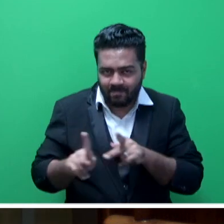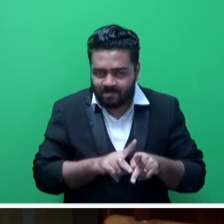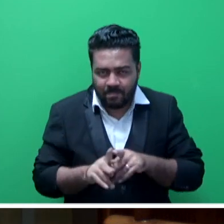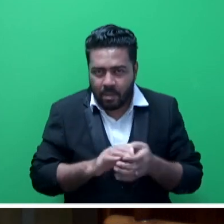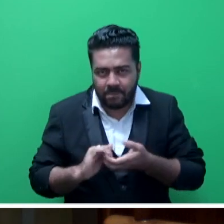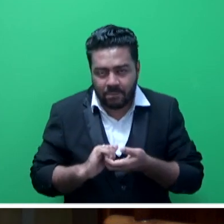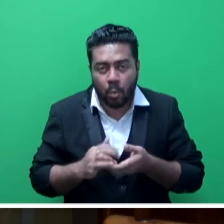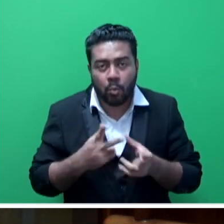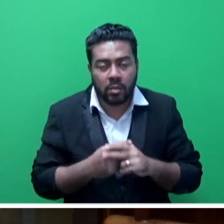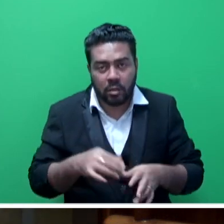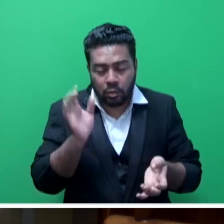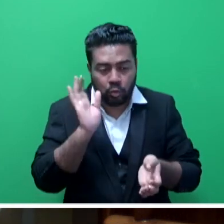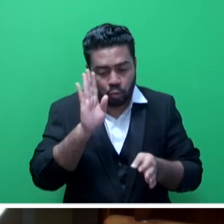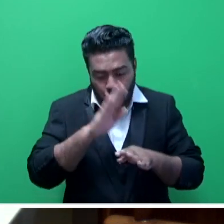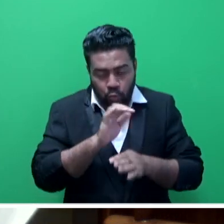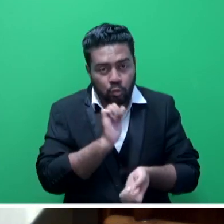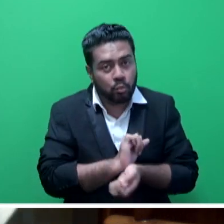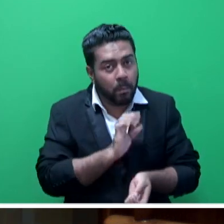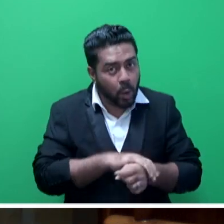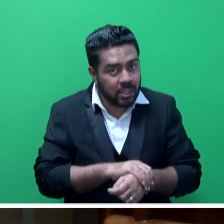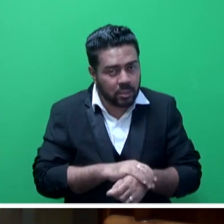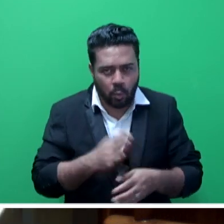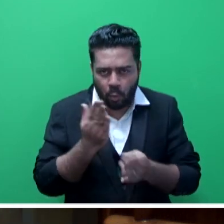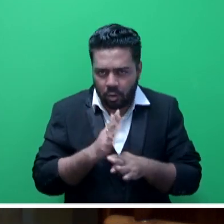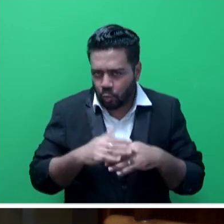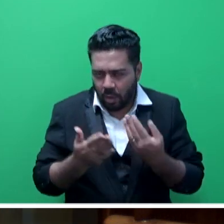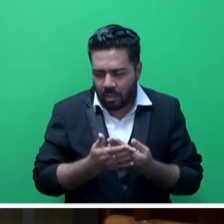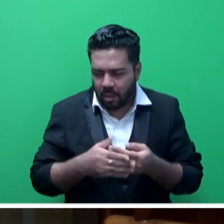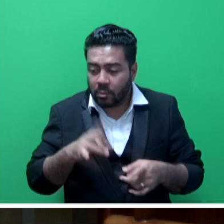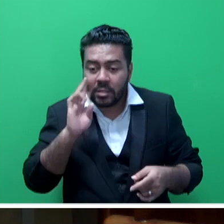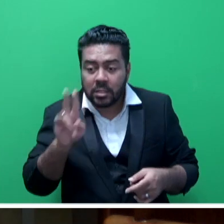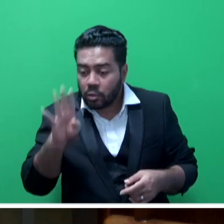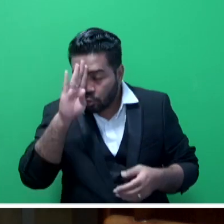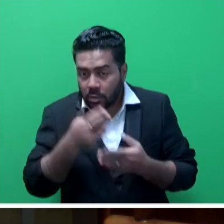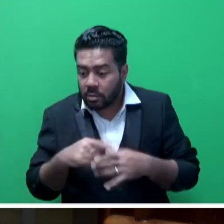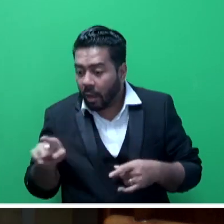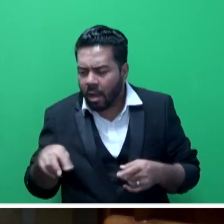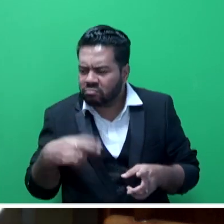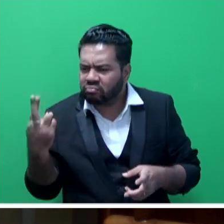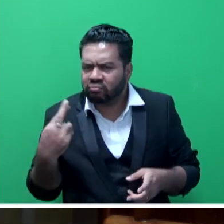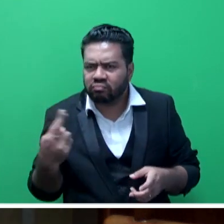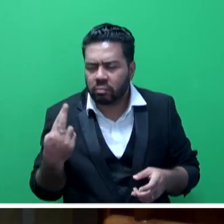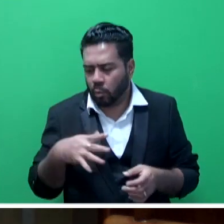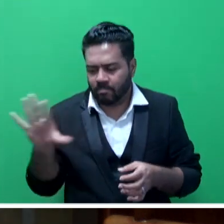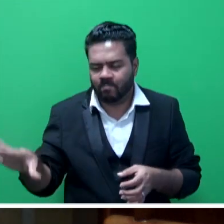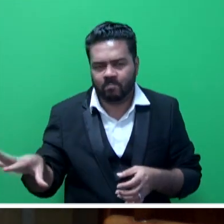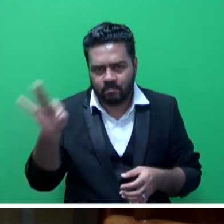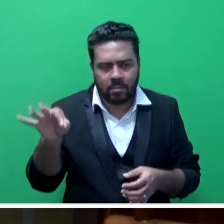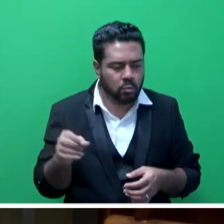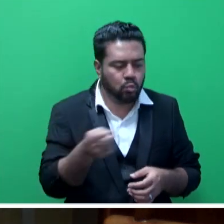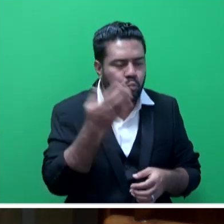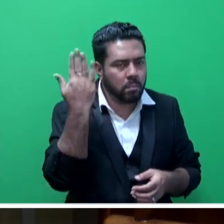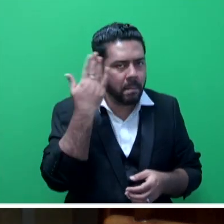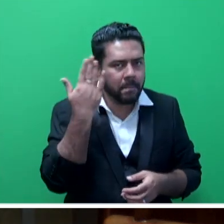children wandering off the streets of towns and cities and put them back in schools. I'm proud to say that I've received funding and support from the